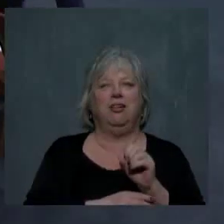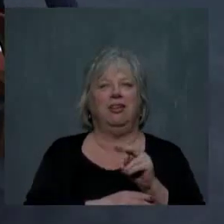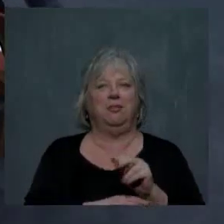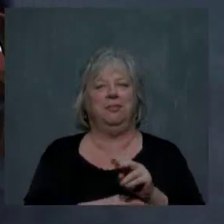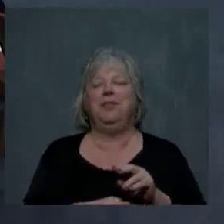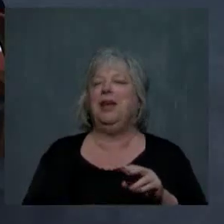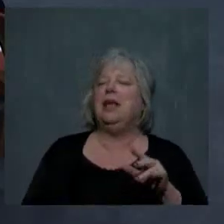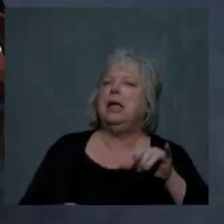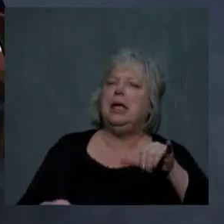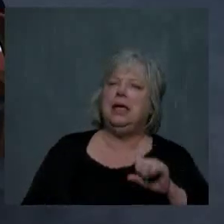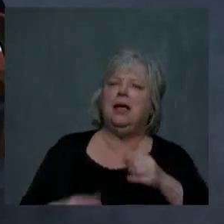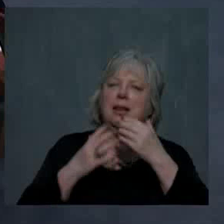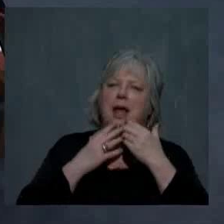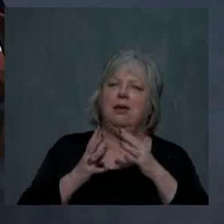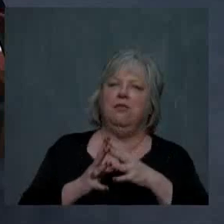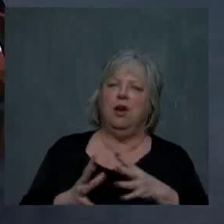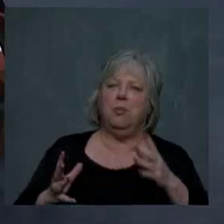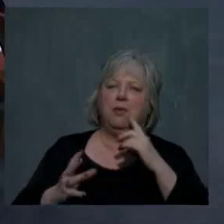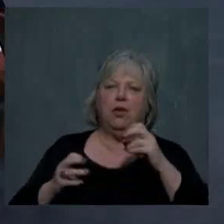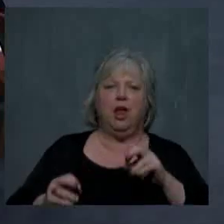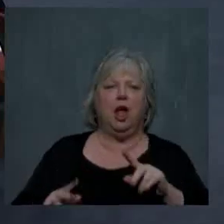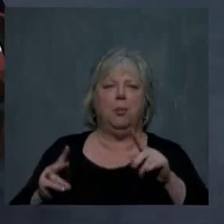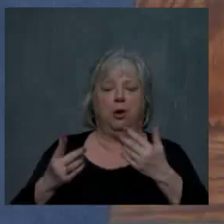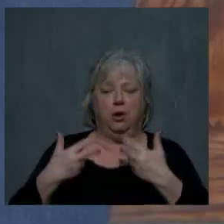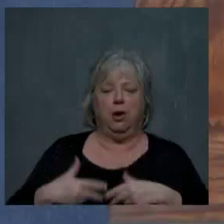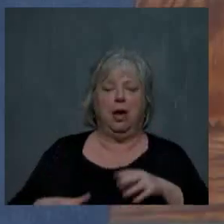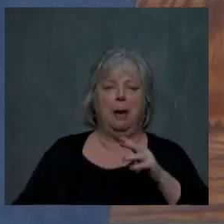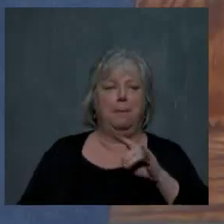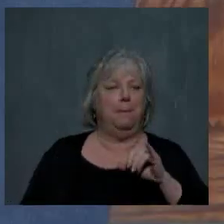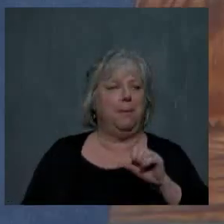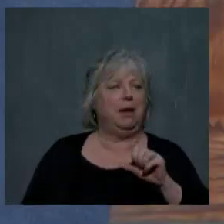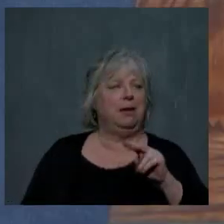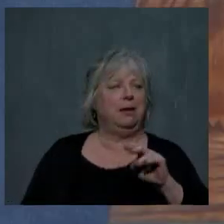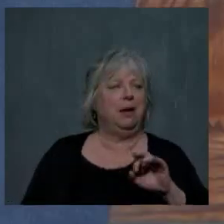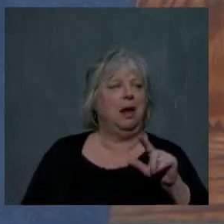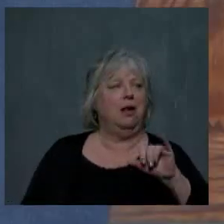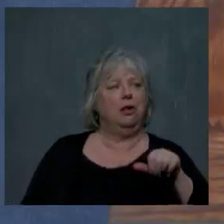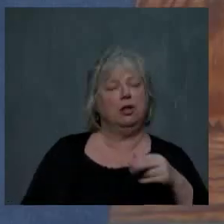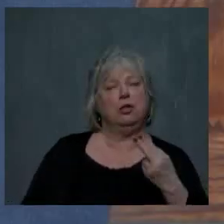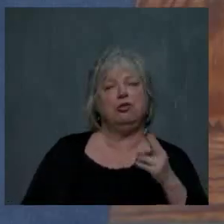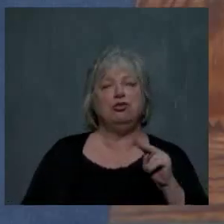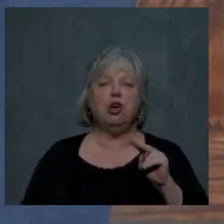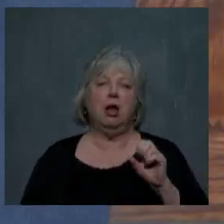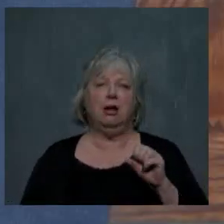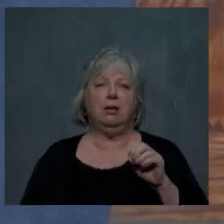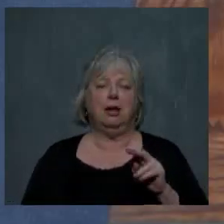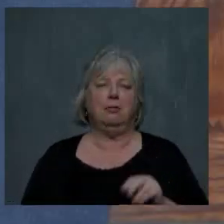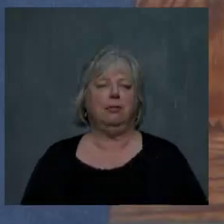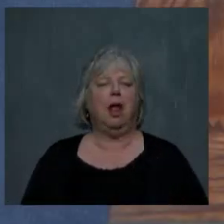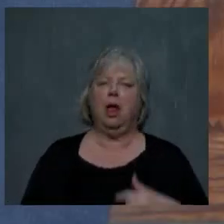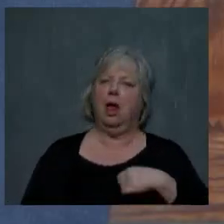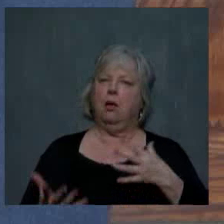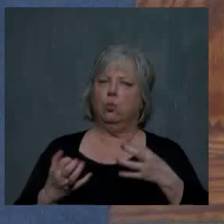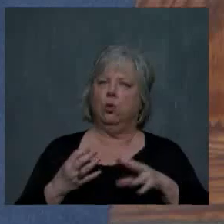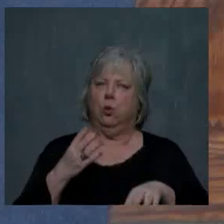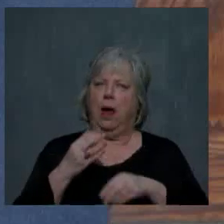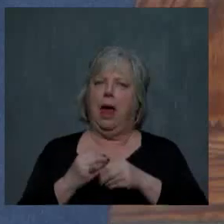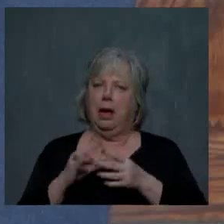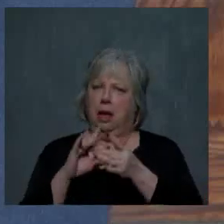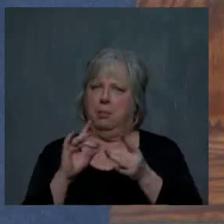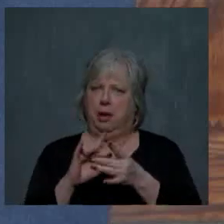Yes, thank you very much for this opportunity. My name is Mrs. Nell Johnson. I want to add this.